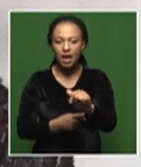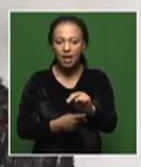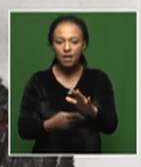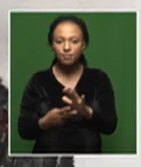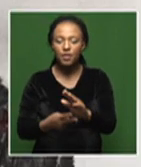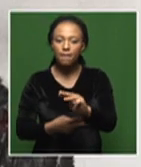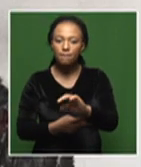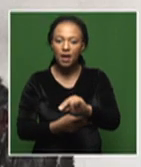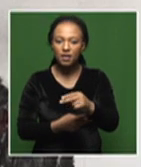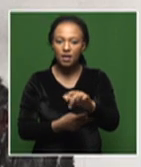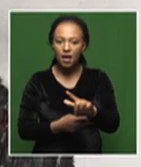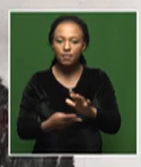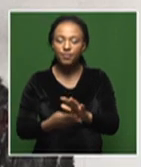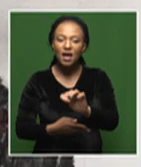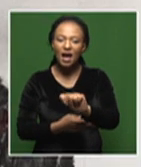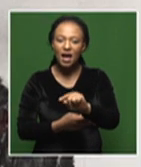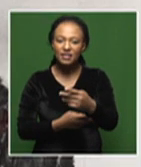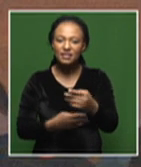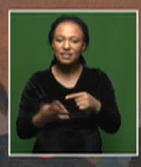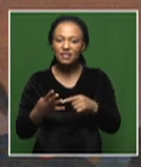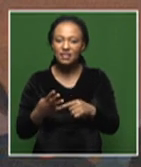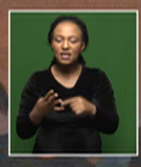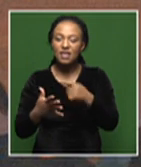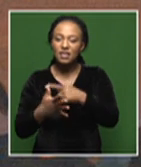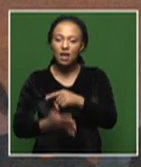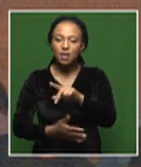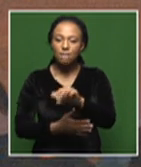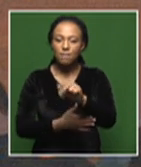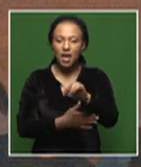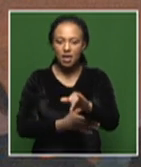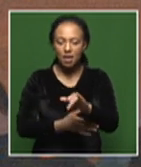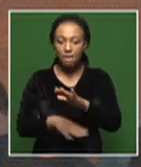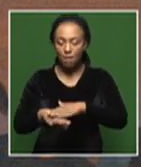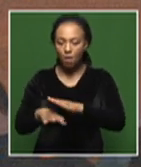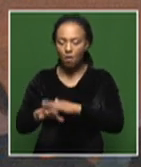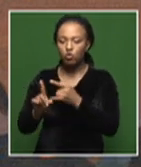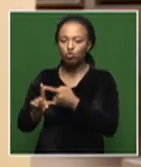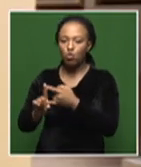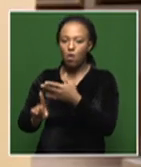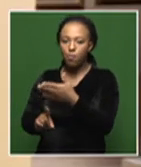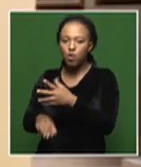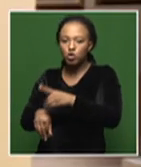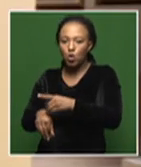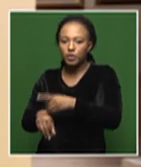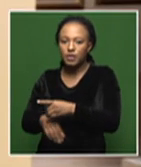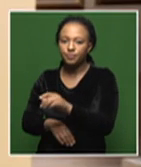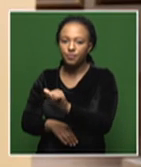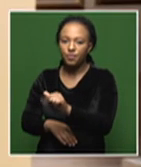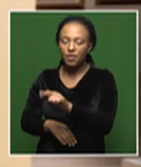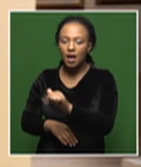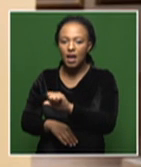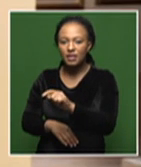MacGarry, Athi-Patra, Ruga, and Feni, Siopis. To tell us more, we joined via Zoom by Dr Alastair Meredith, the Senior